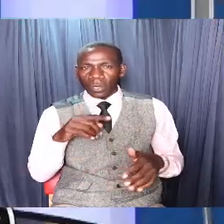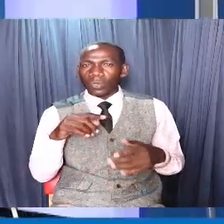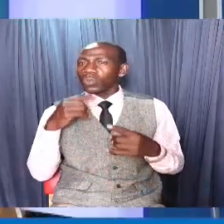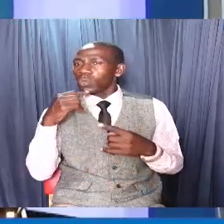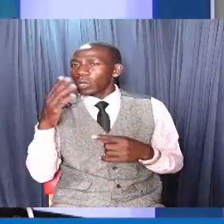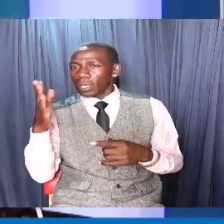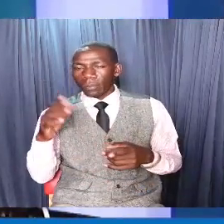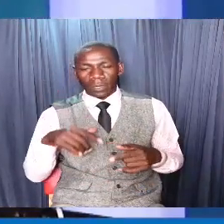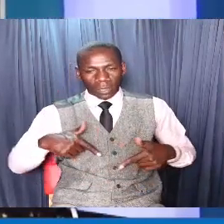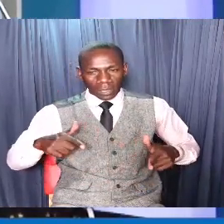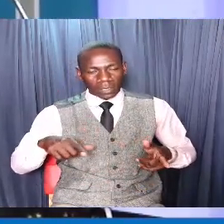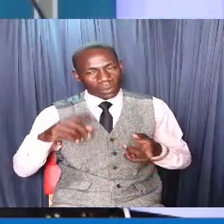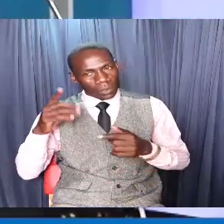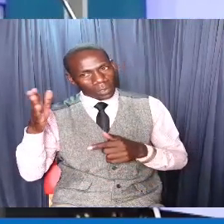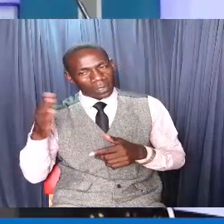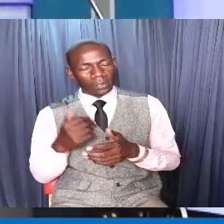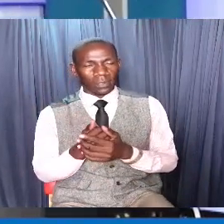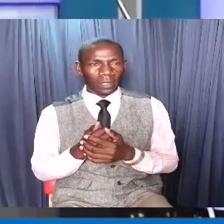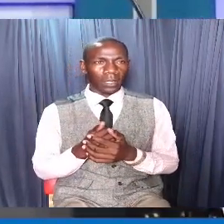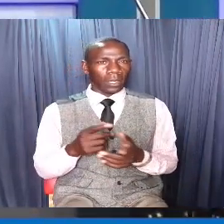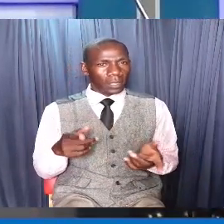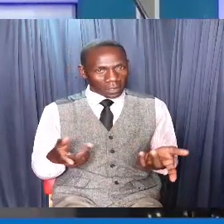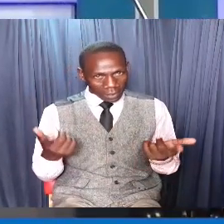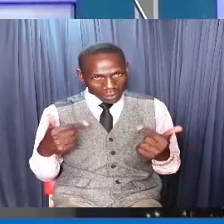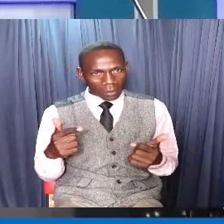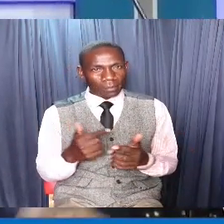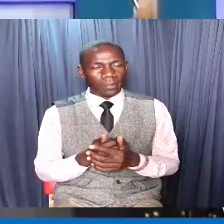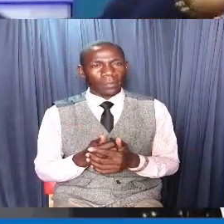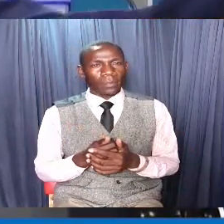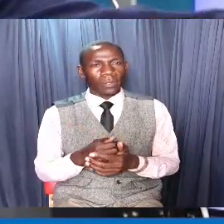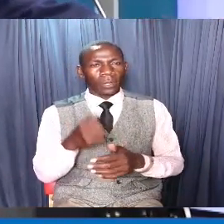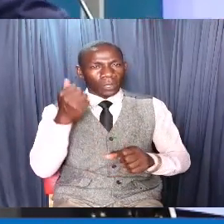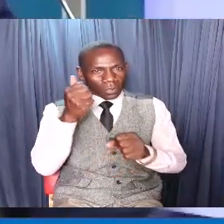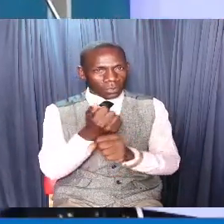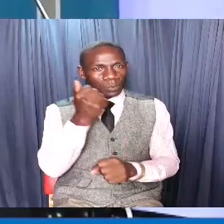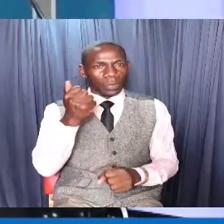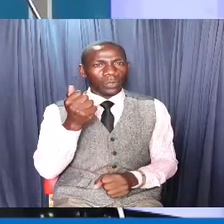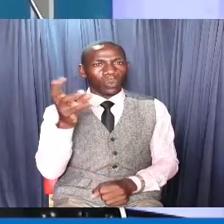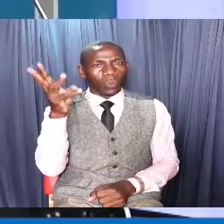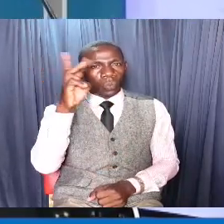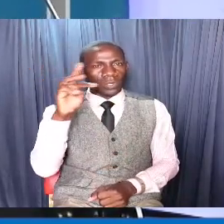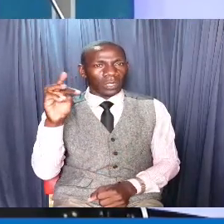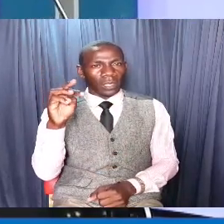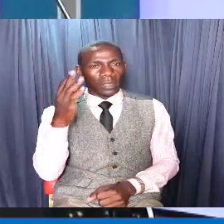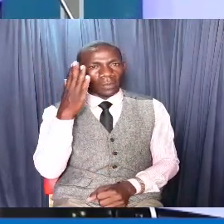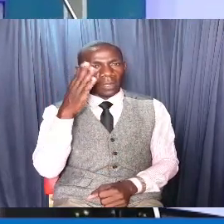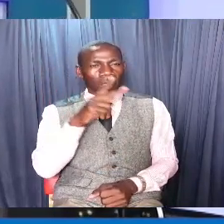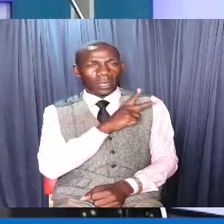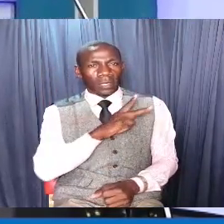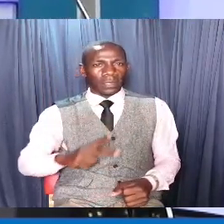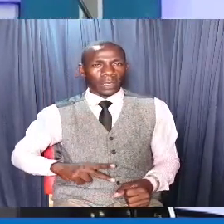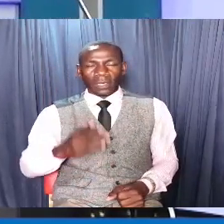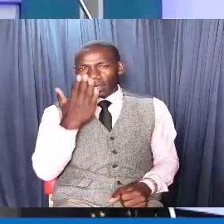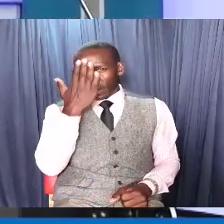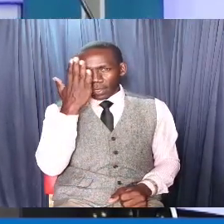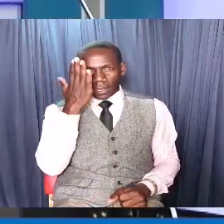him. Twende. Let's go. Akaja. Then he came. Yoshafat ndiye huyu rafiki. Yoshafat was there. Mfalme wa Israel ndiye huyu. The king of Israel.